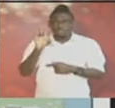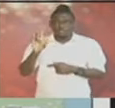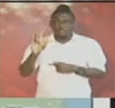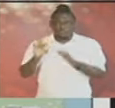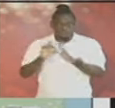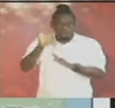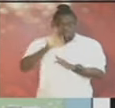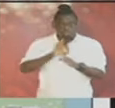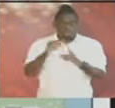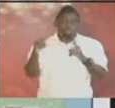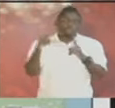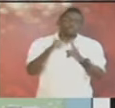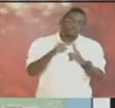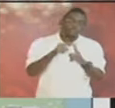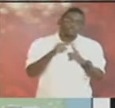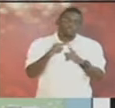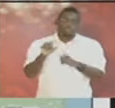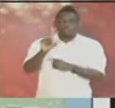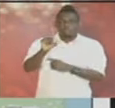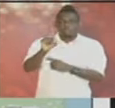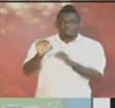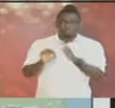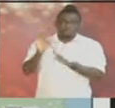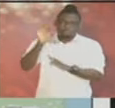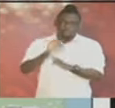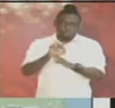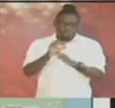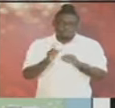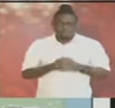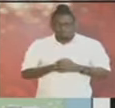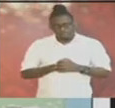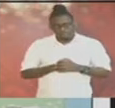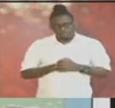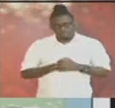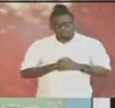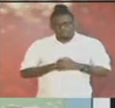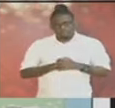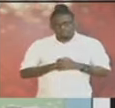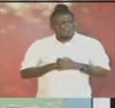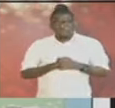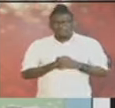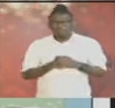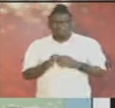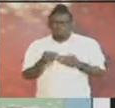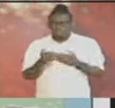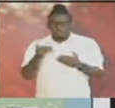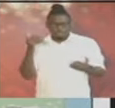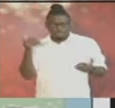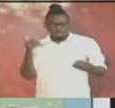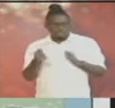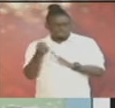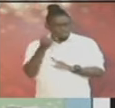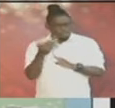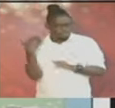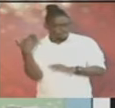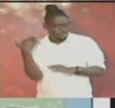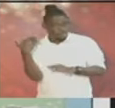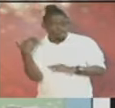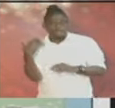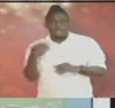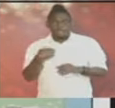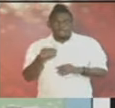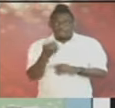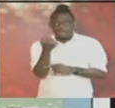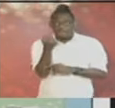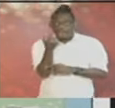the 20th of February. And what we see is that during Epi Weeks 4 and 5, there were a significant number of clusters. In fact, there were 11 clusters at that point